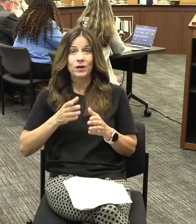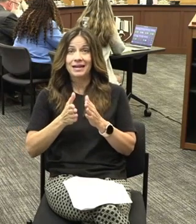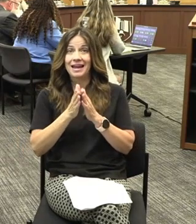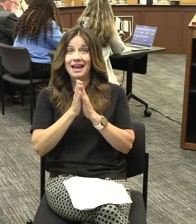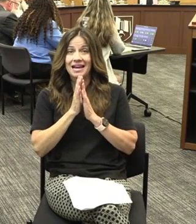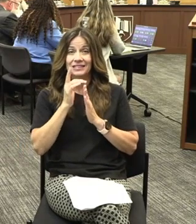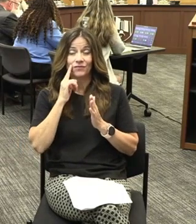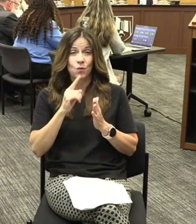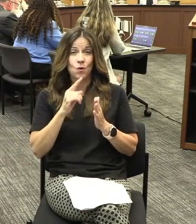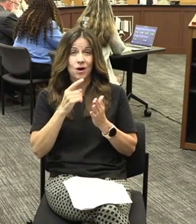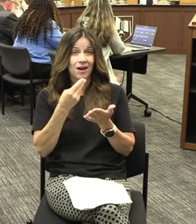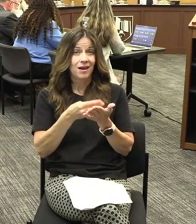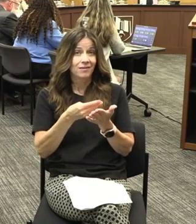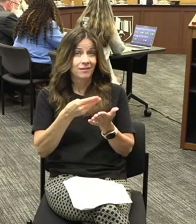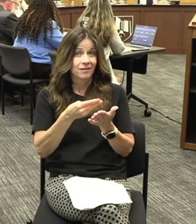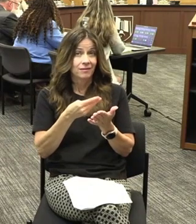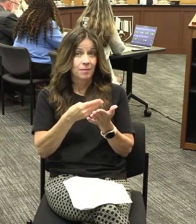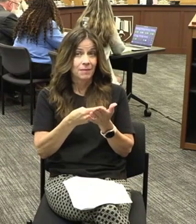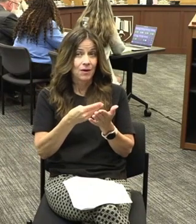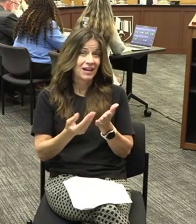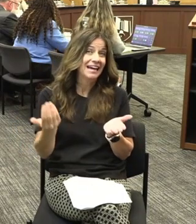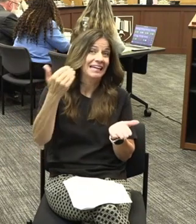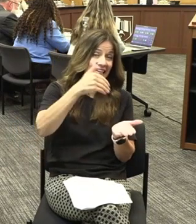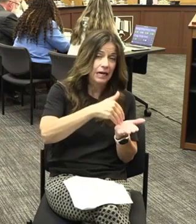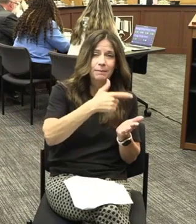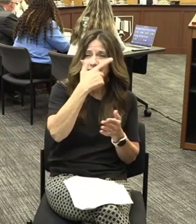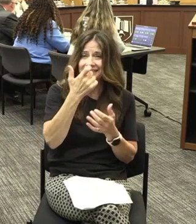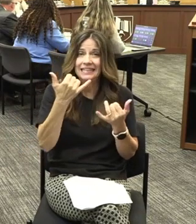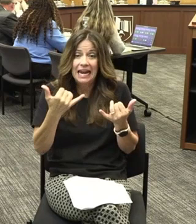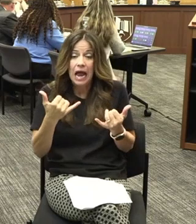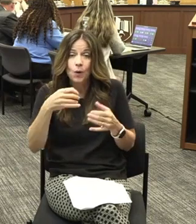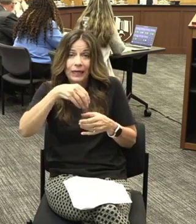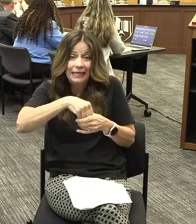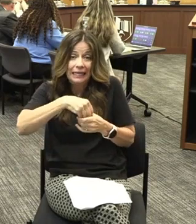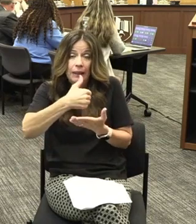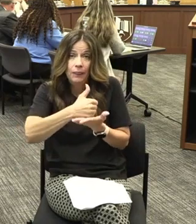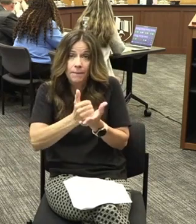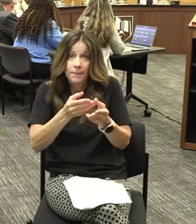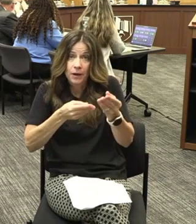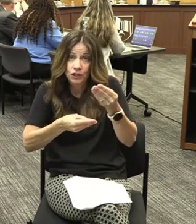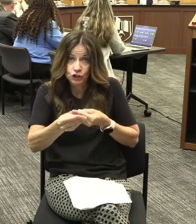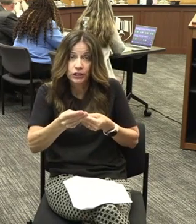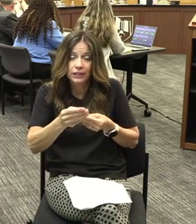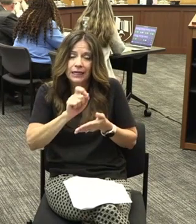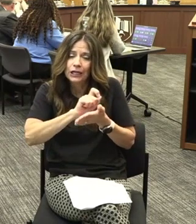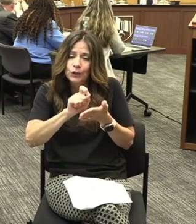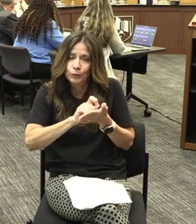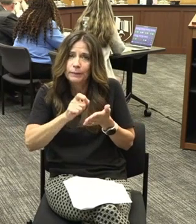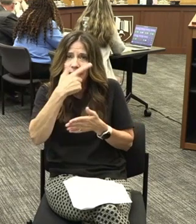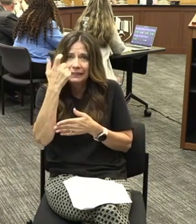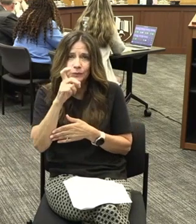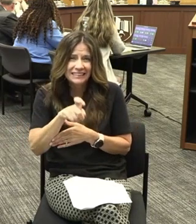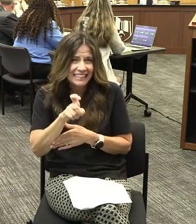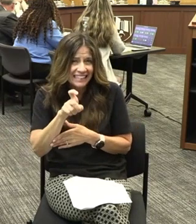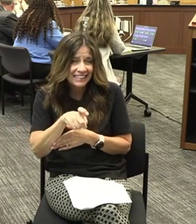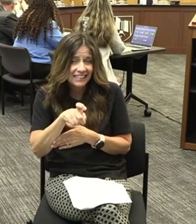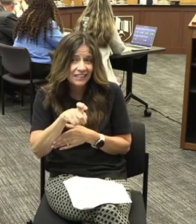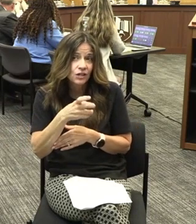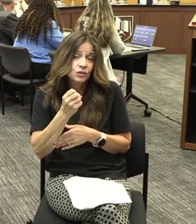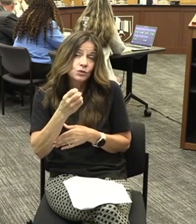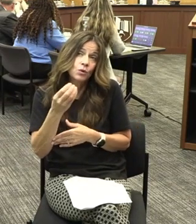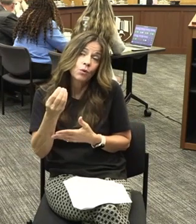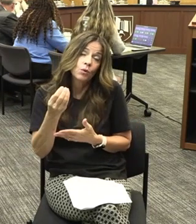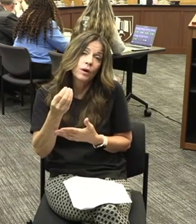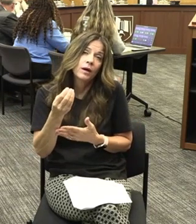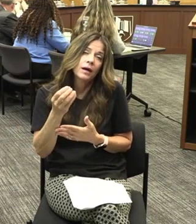amount again, because it is in the budget now. Obviously, it was written because it was needed. So